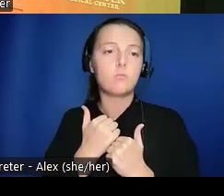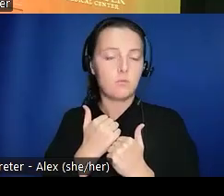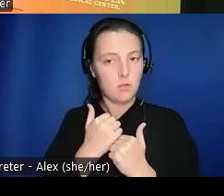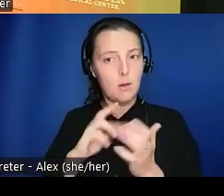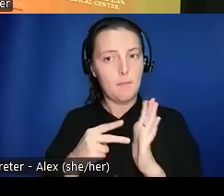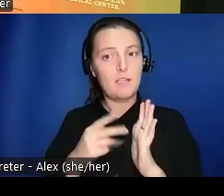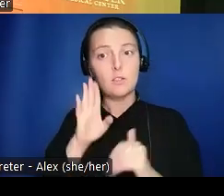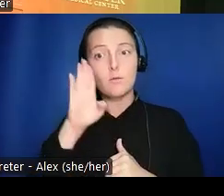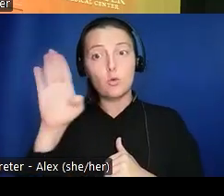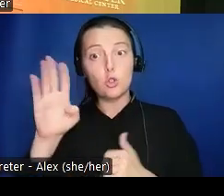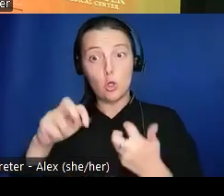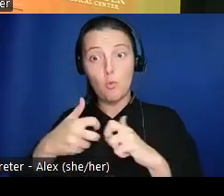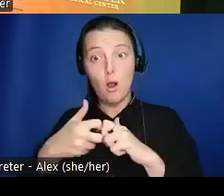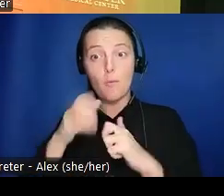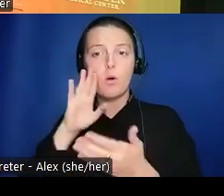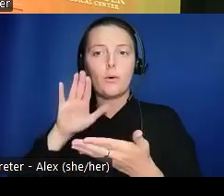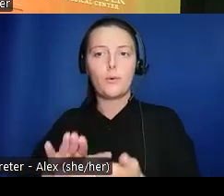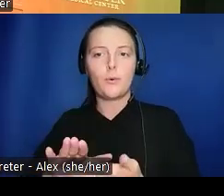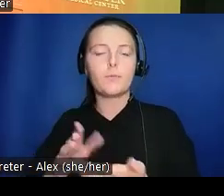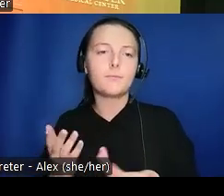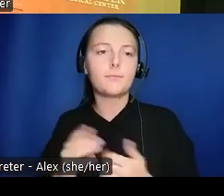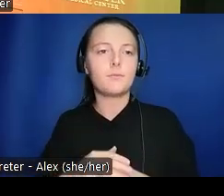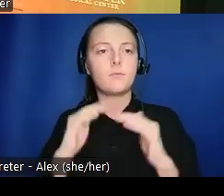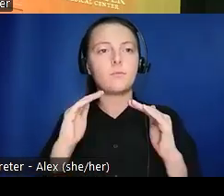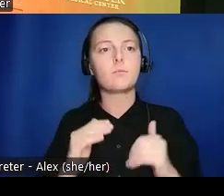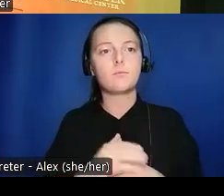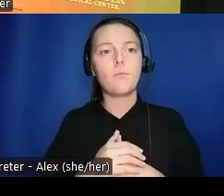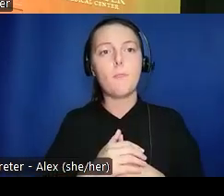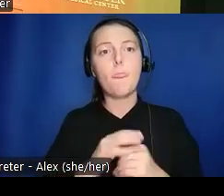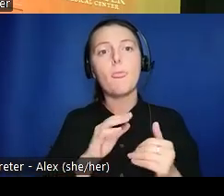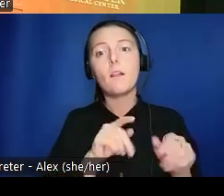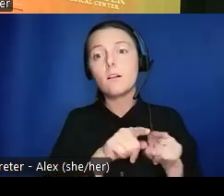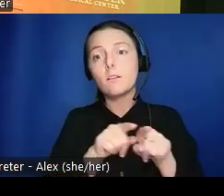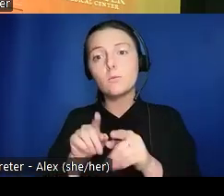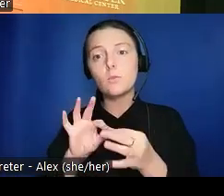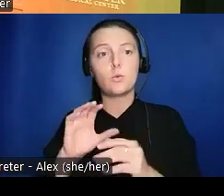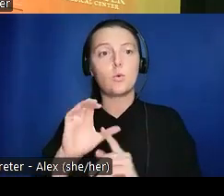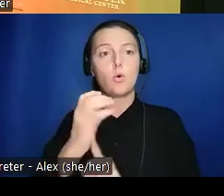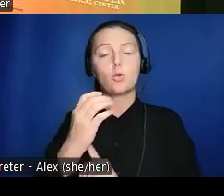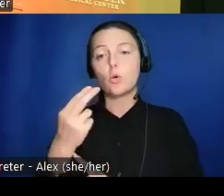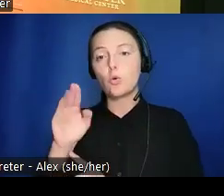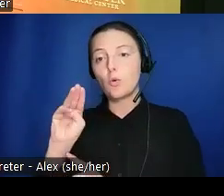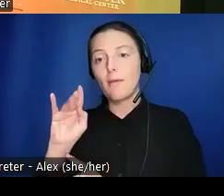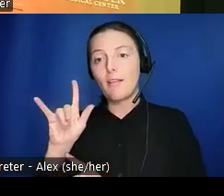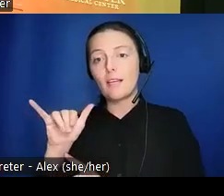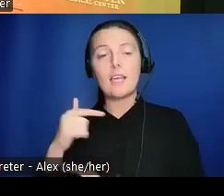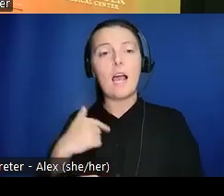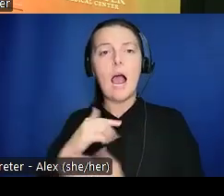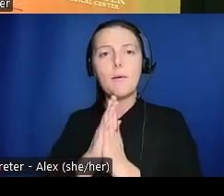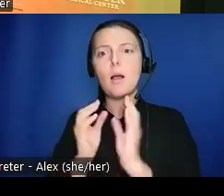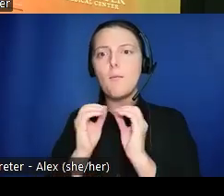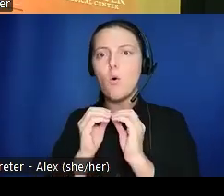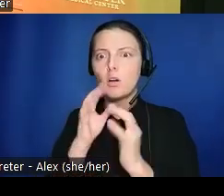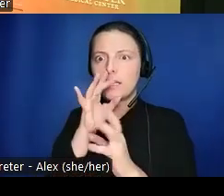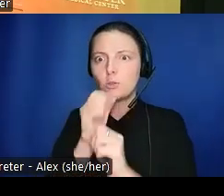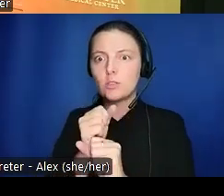And then along with that is the importance of a cultural humility that I become increasingly more interested. It's an important value